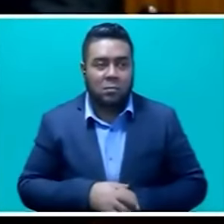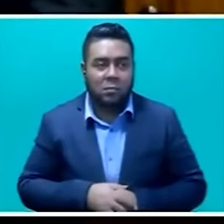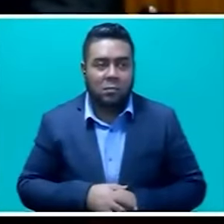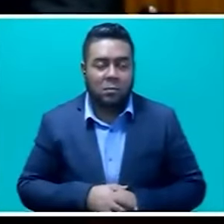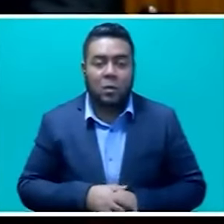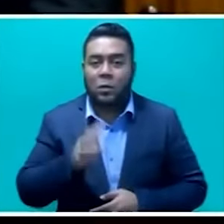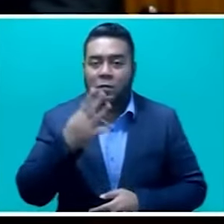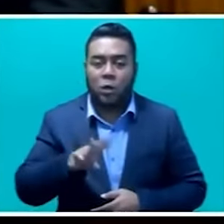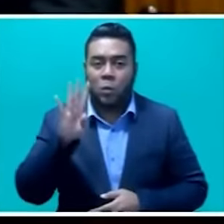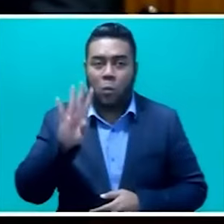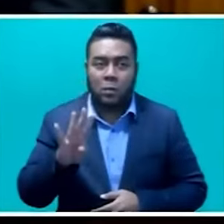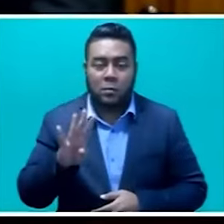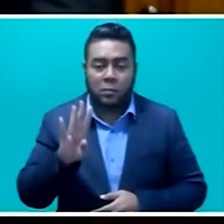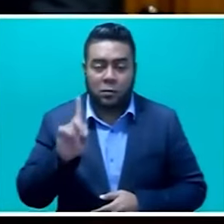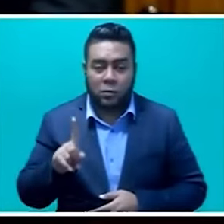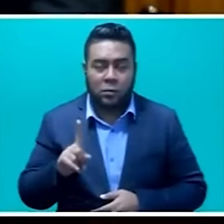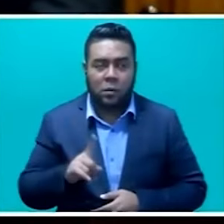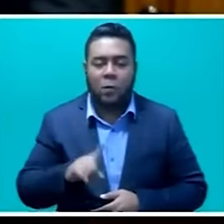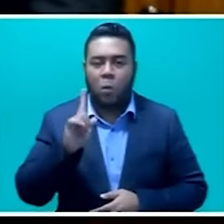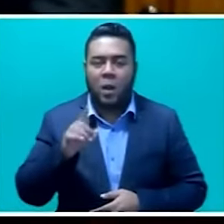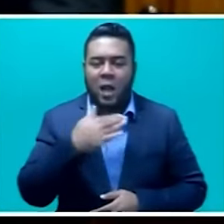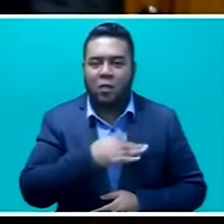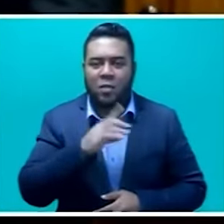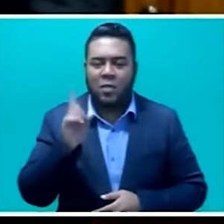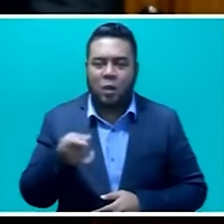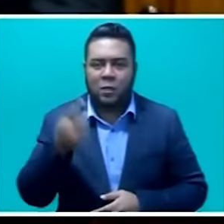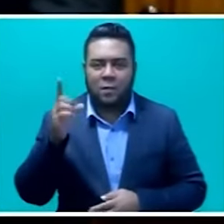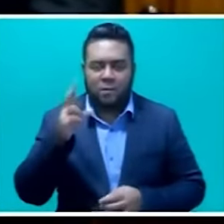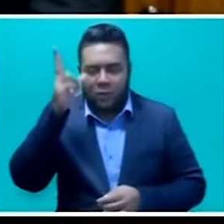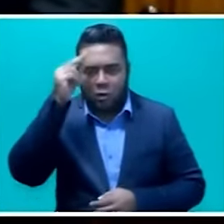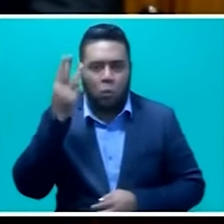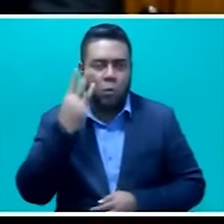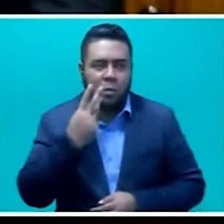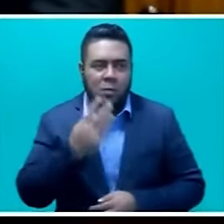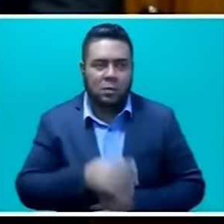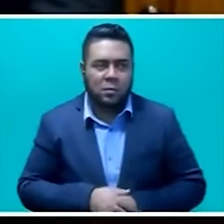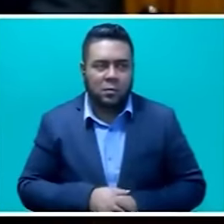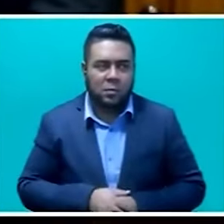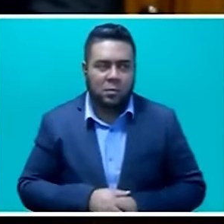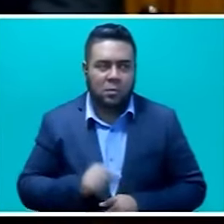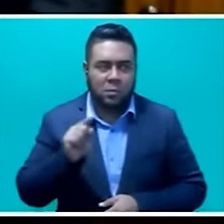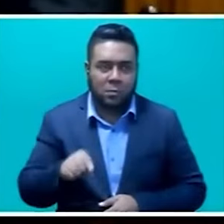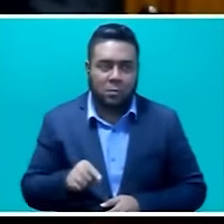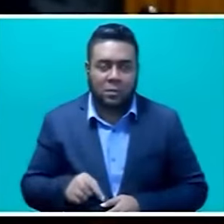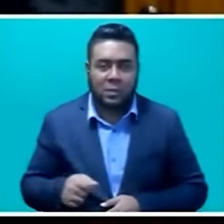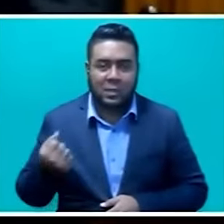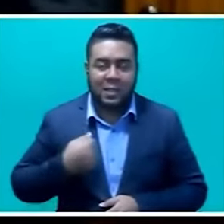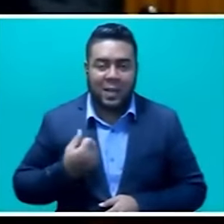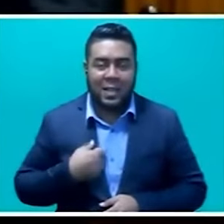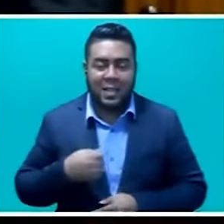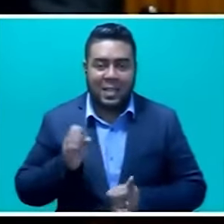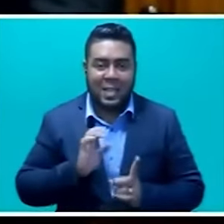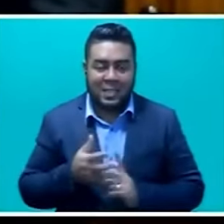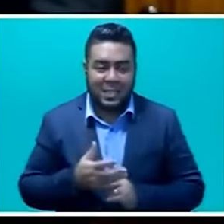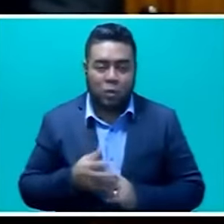was 41 cases per 100,000 Fijian women. The age-specific incidence of cervical cancer